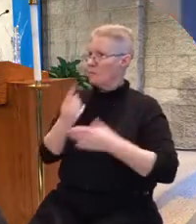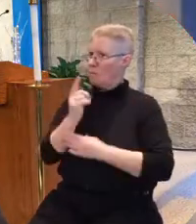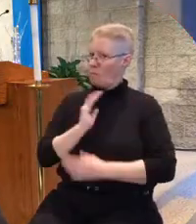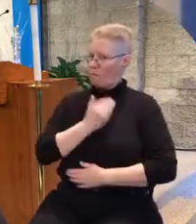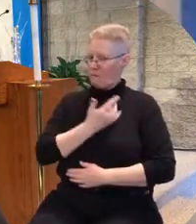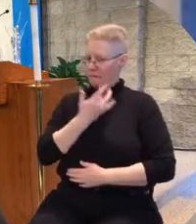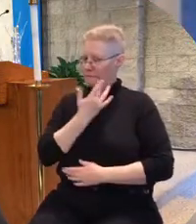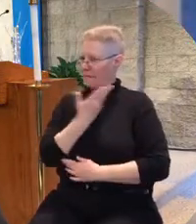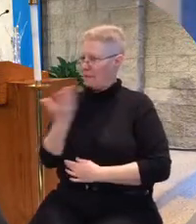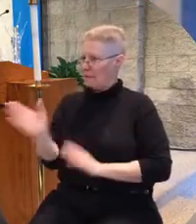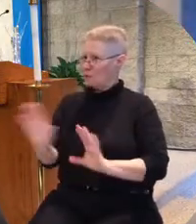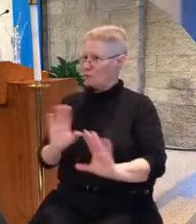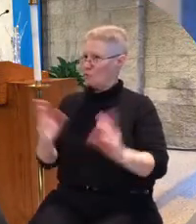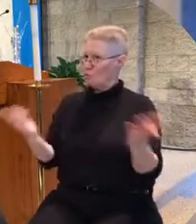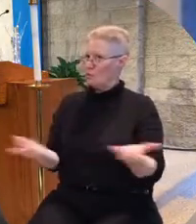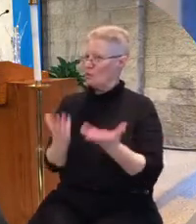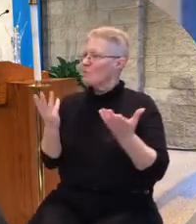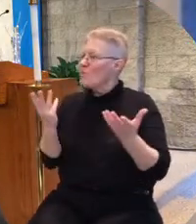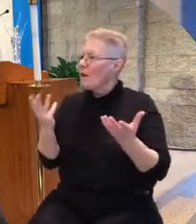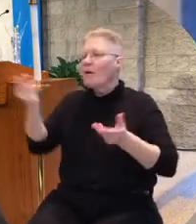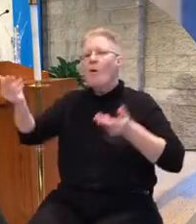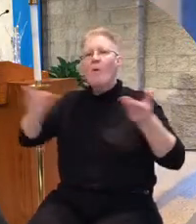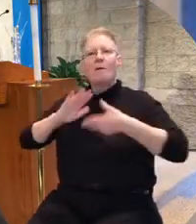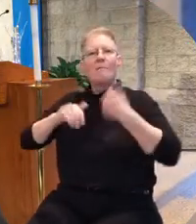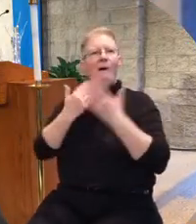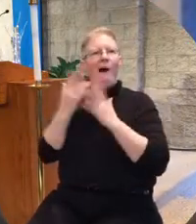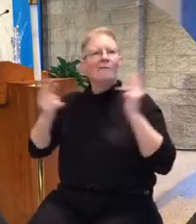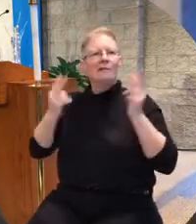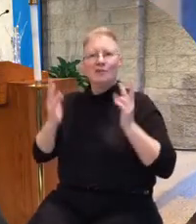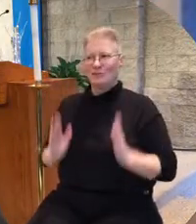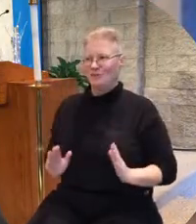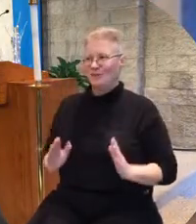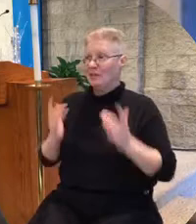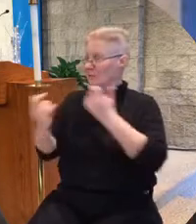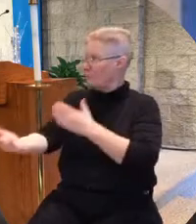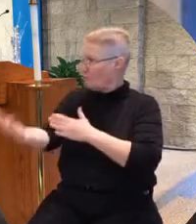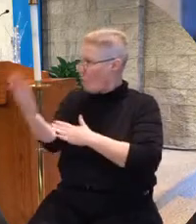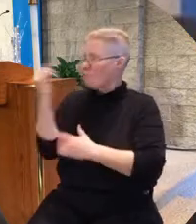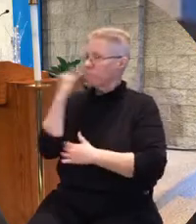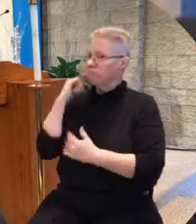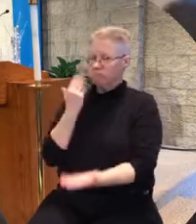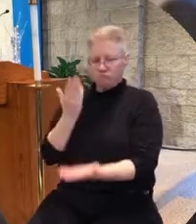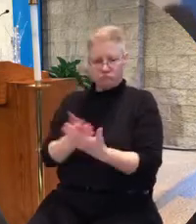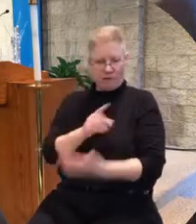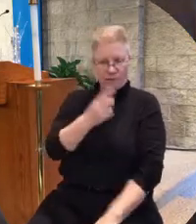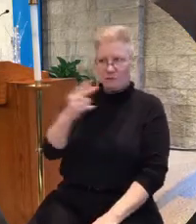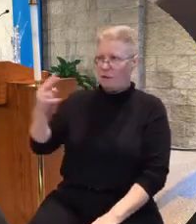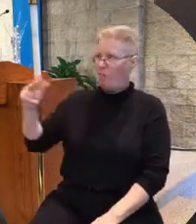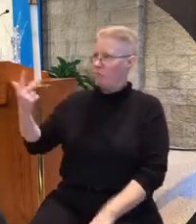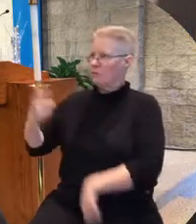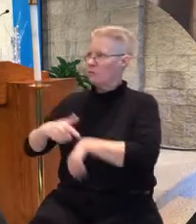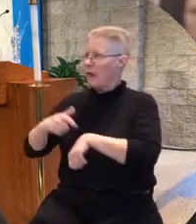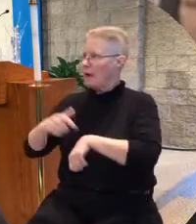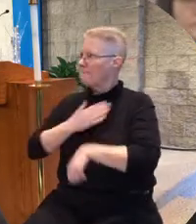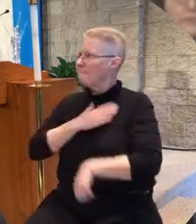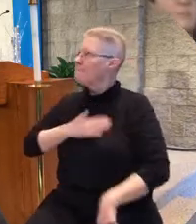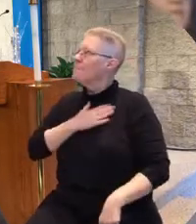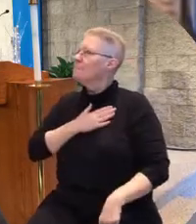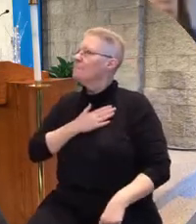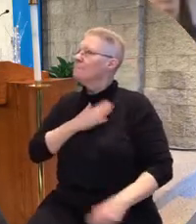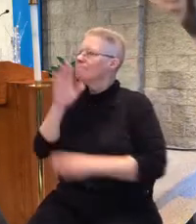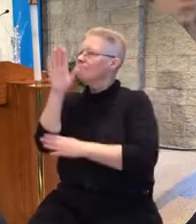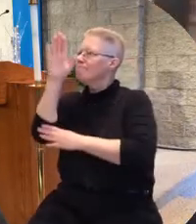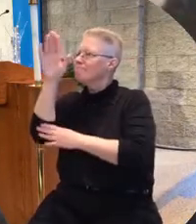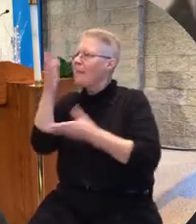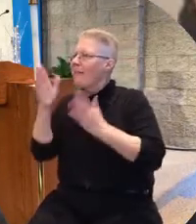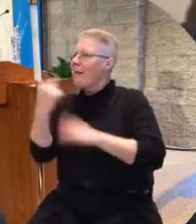Unity Minneapolis is to welcome our guest. So this morning, if you're with us for the first, second, or third time, please allow us to honor